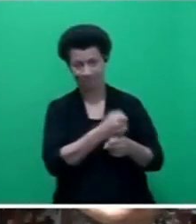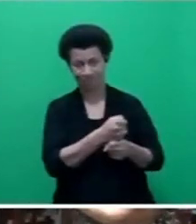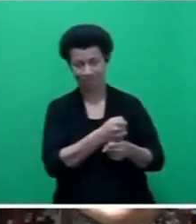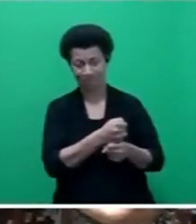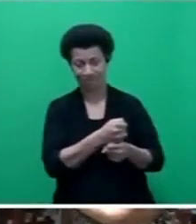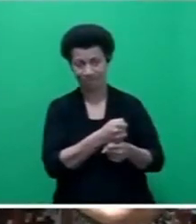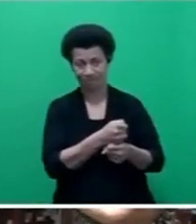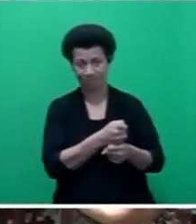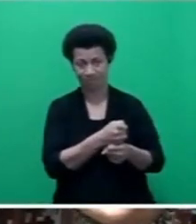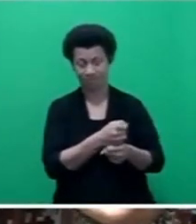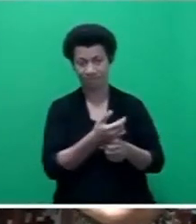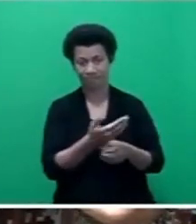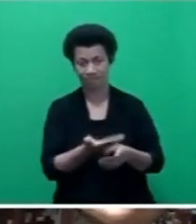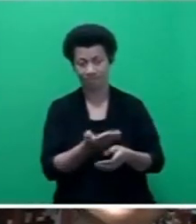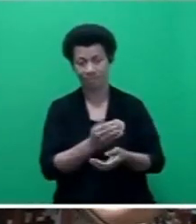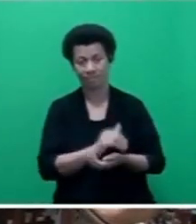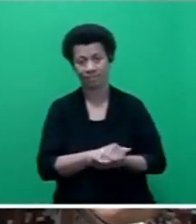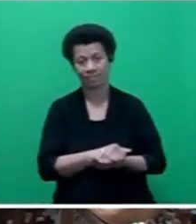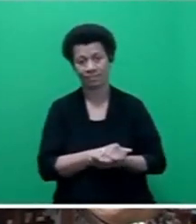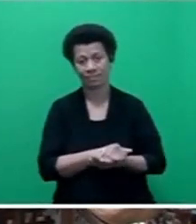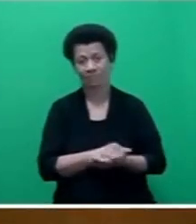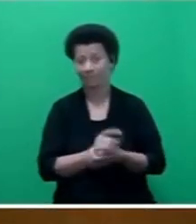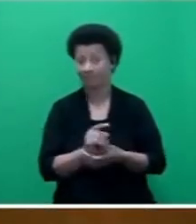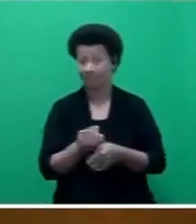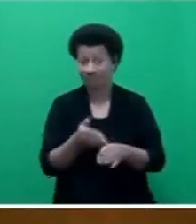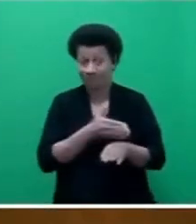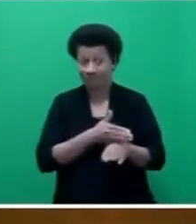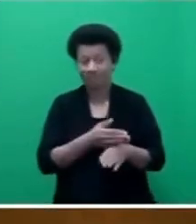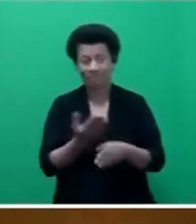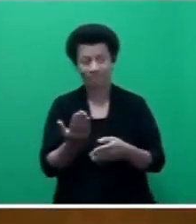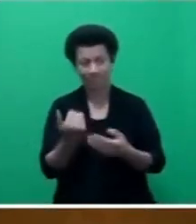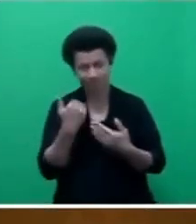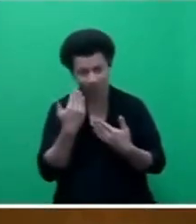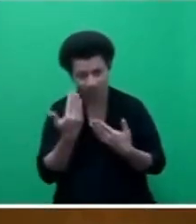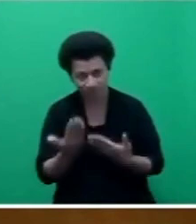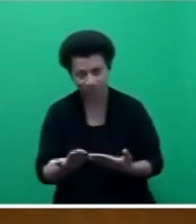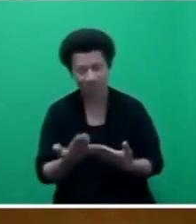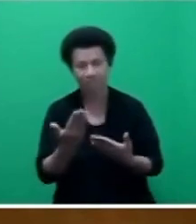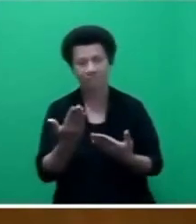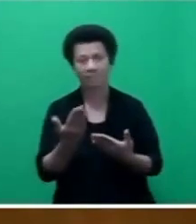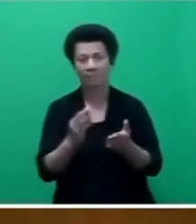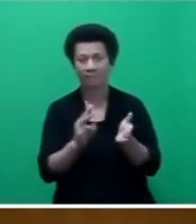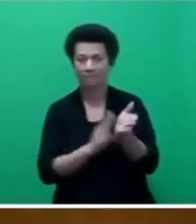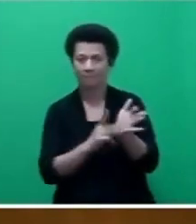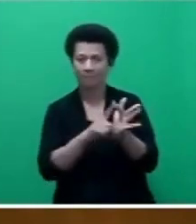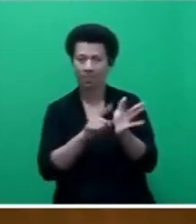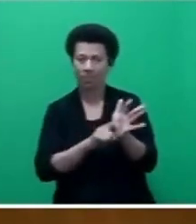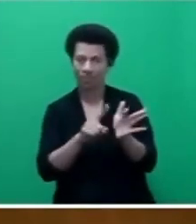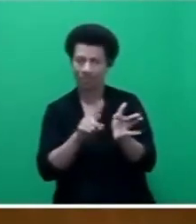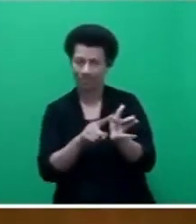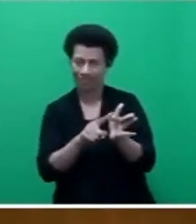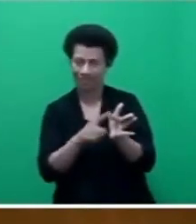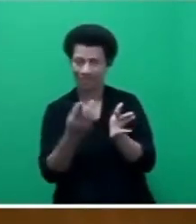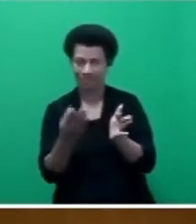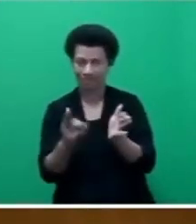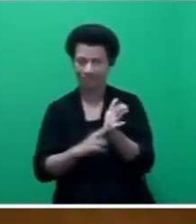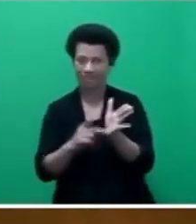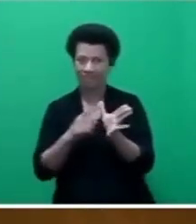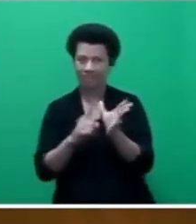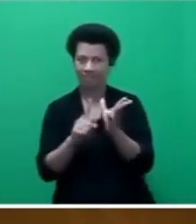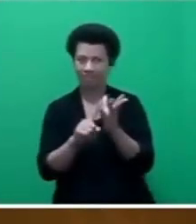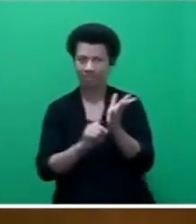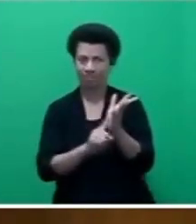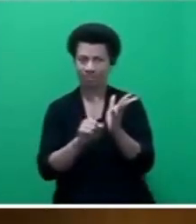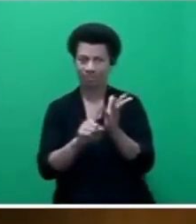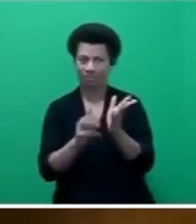Mr. Speaker, I'd like to congratulate and thank Honorable Mary Naulumatua for a wonderful statement this morning in Parliament.